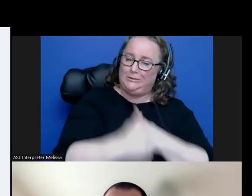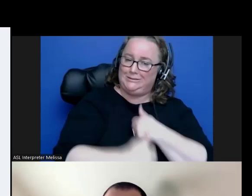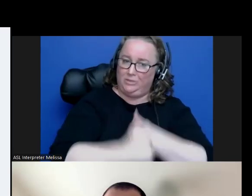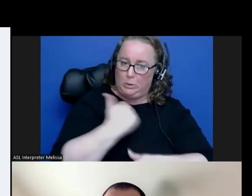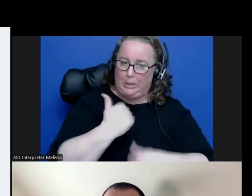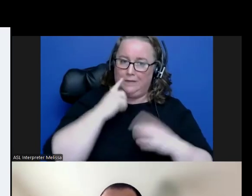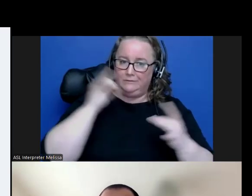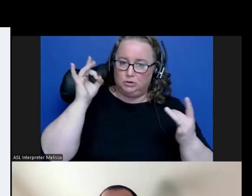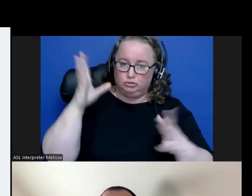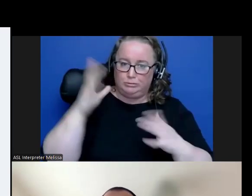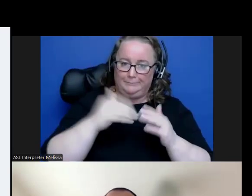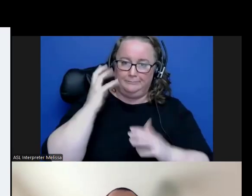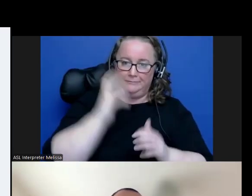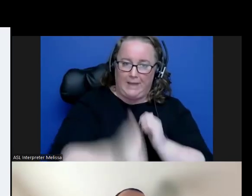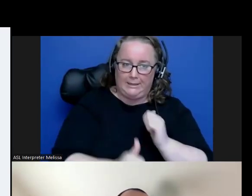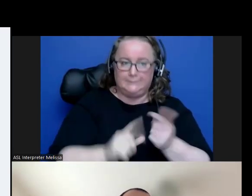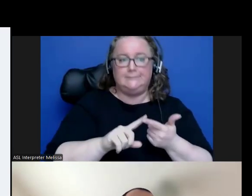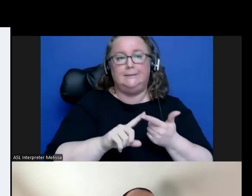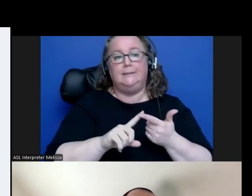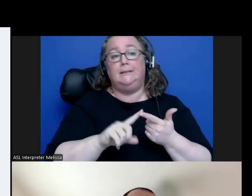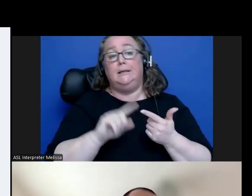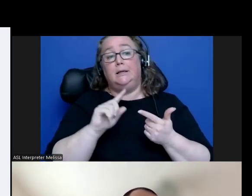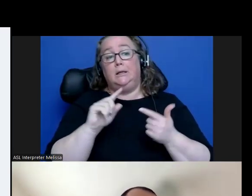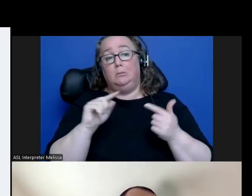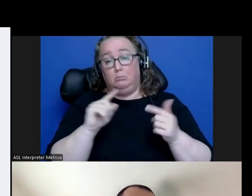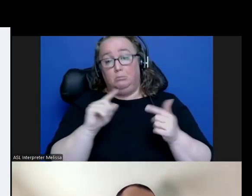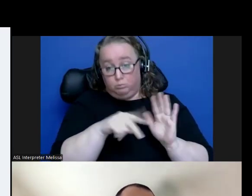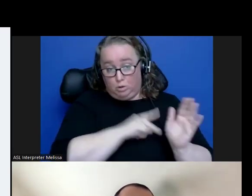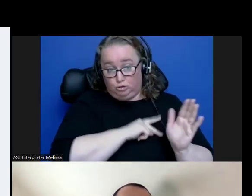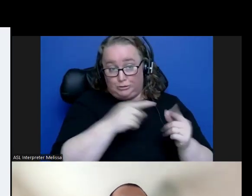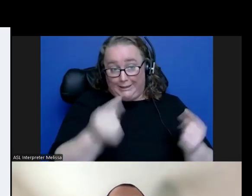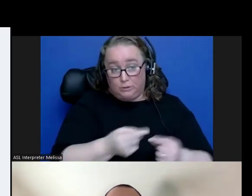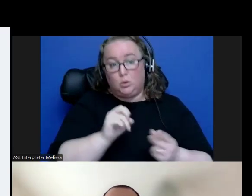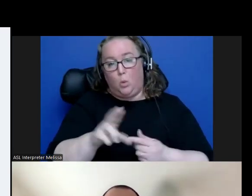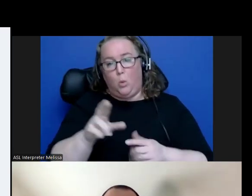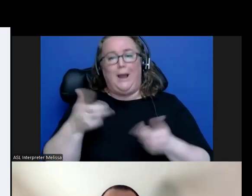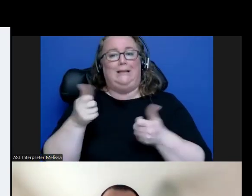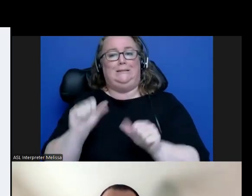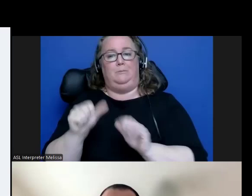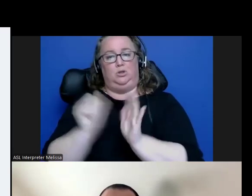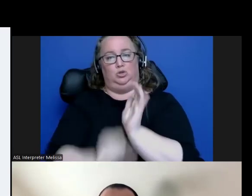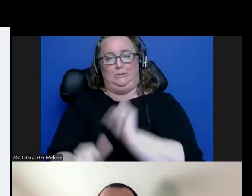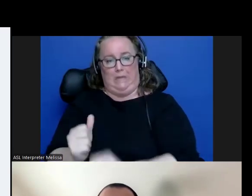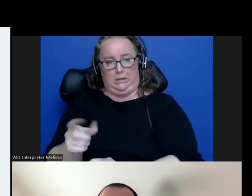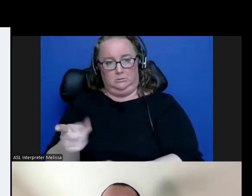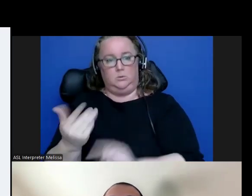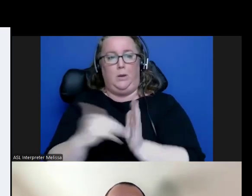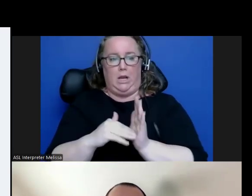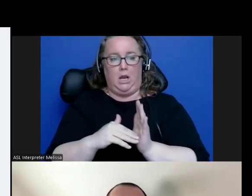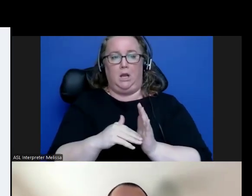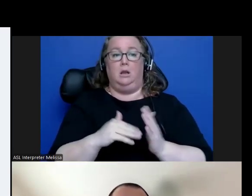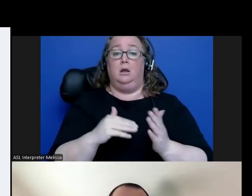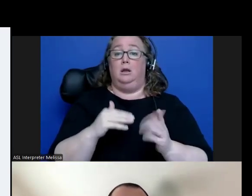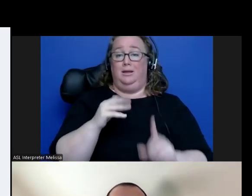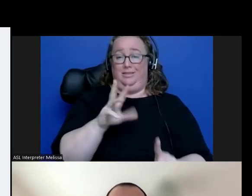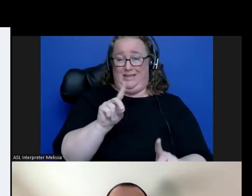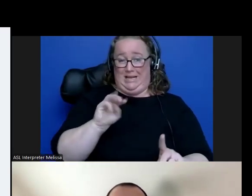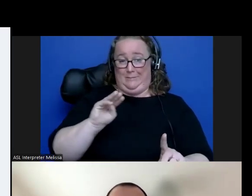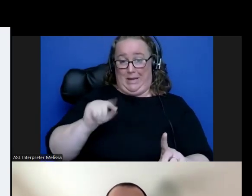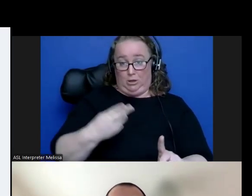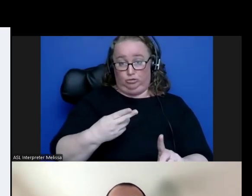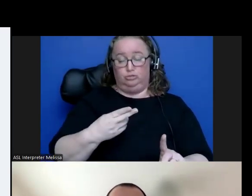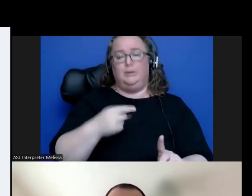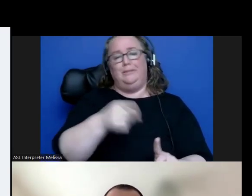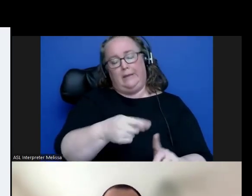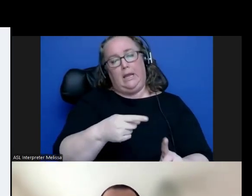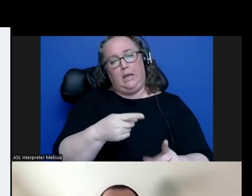attempted suicide. And by comparison, the DMH form for seclusion and restraint clearly calls for providers